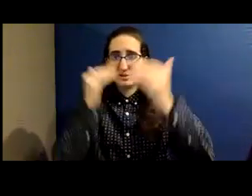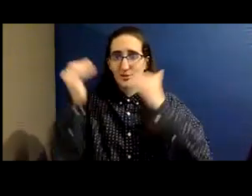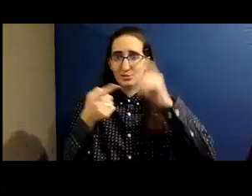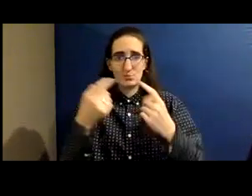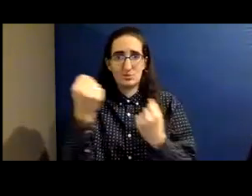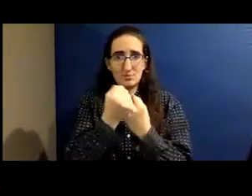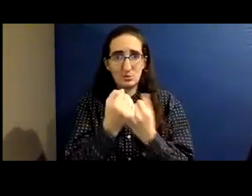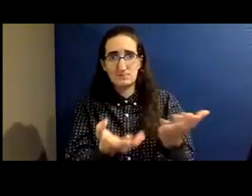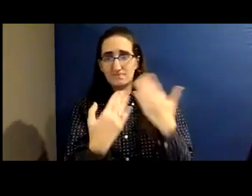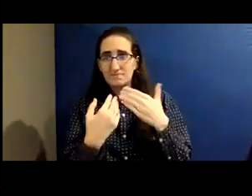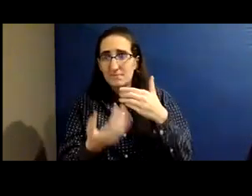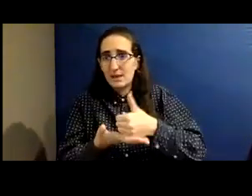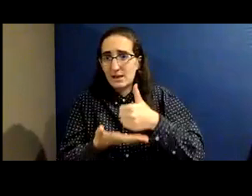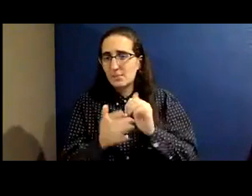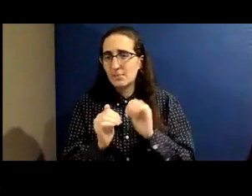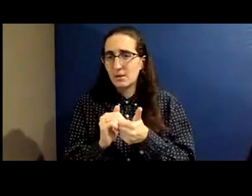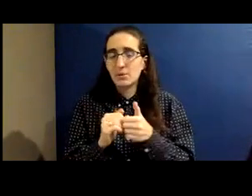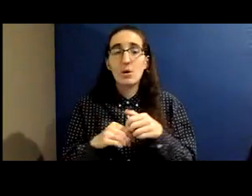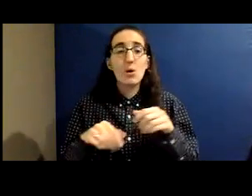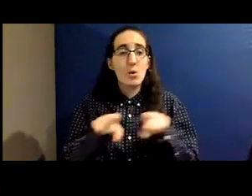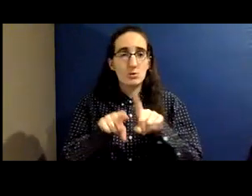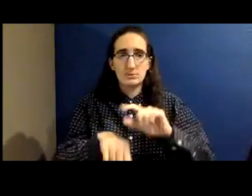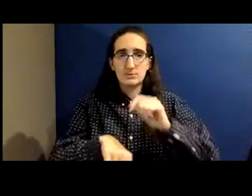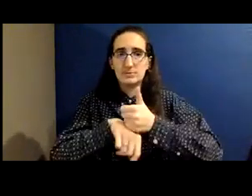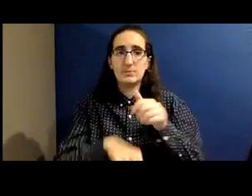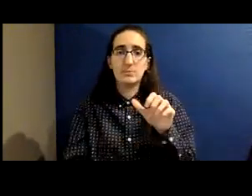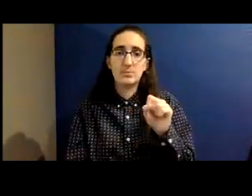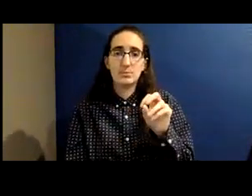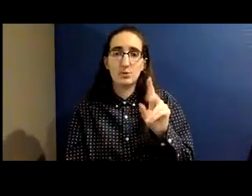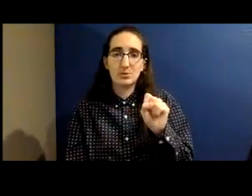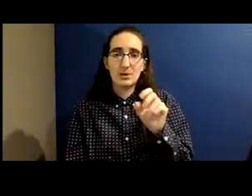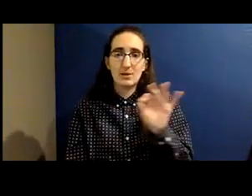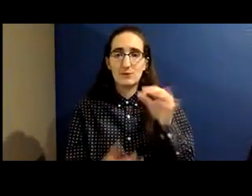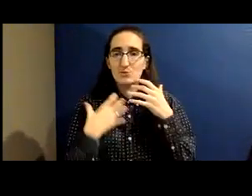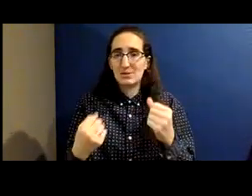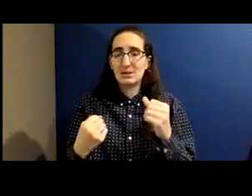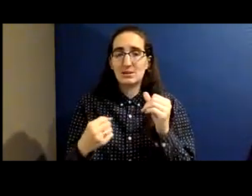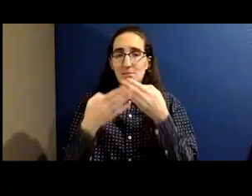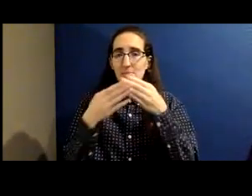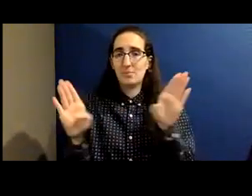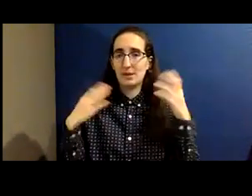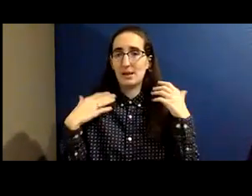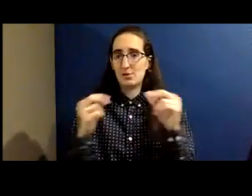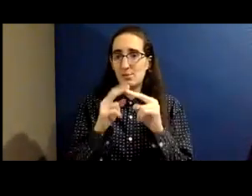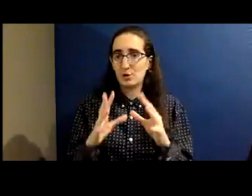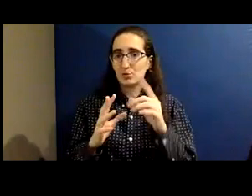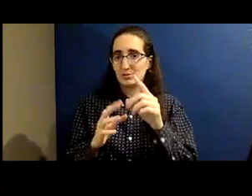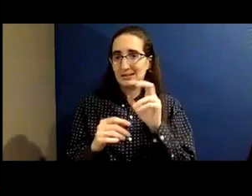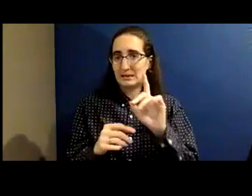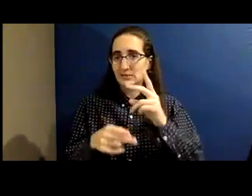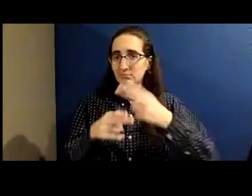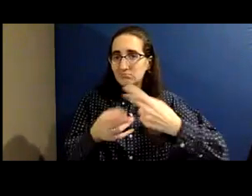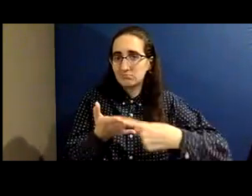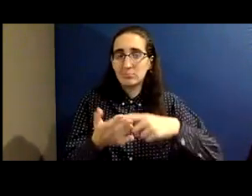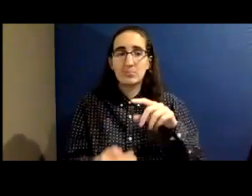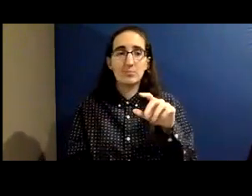them to help. We also have sources of strength, which our public health partners did talk about. And sources of